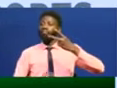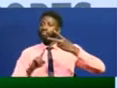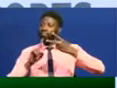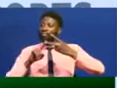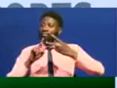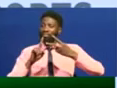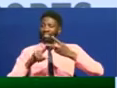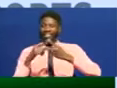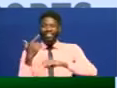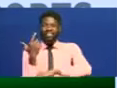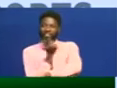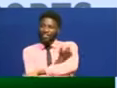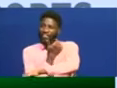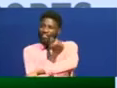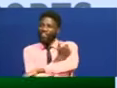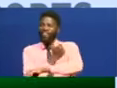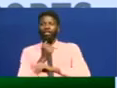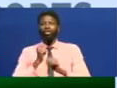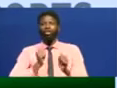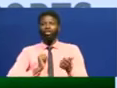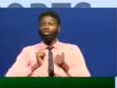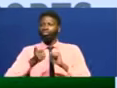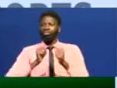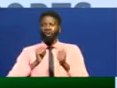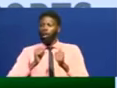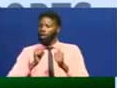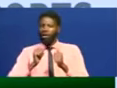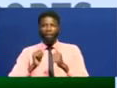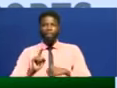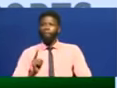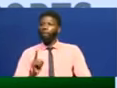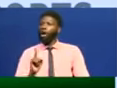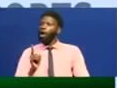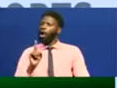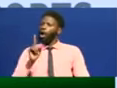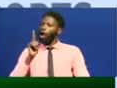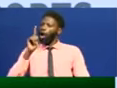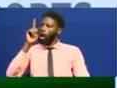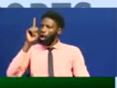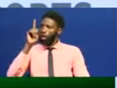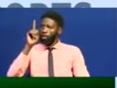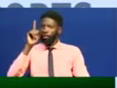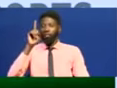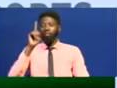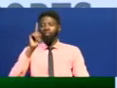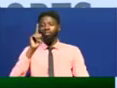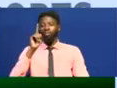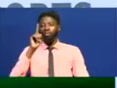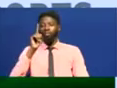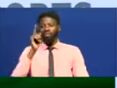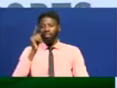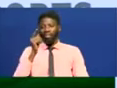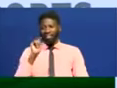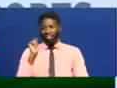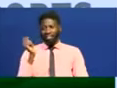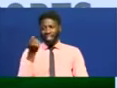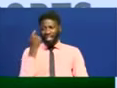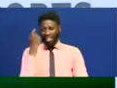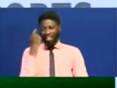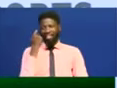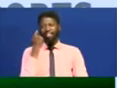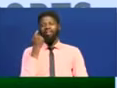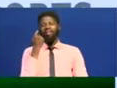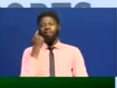had reached crisis levels. And in fact, Kenya was on the verge of suffering